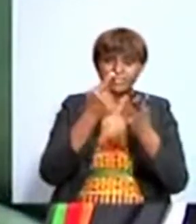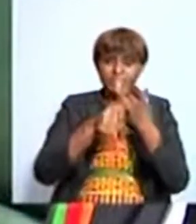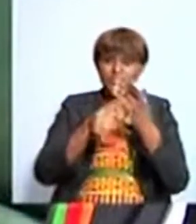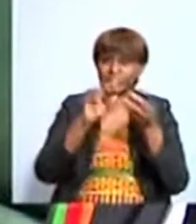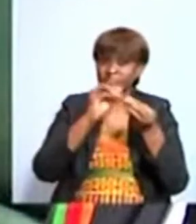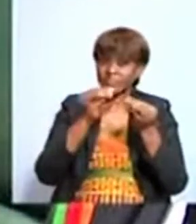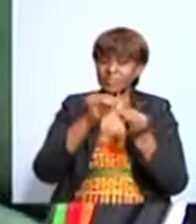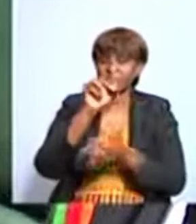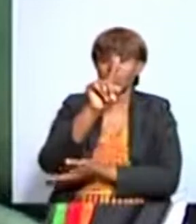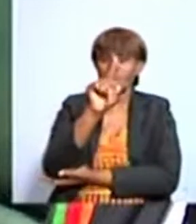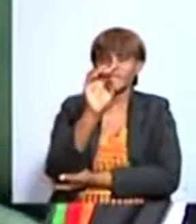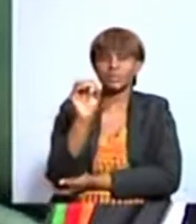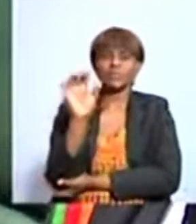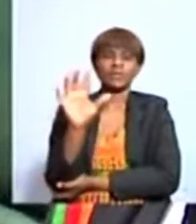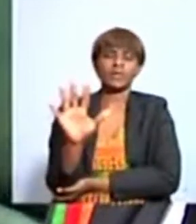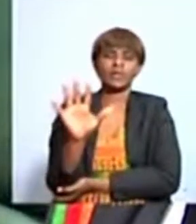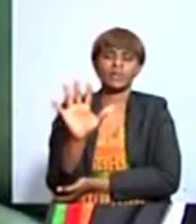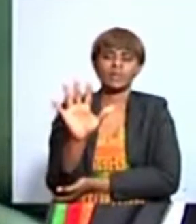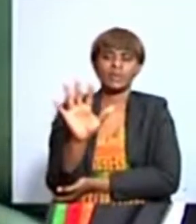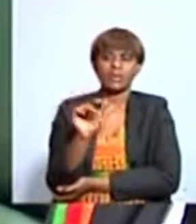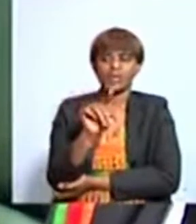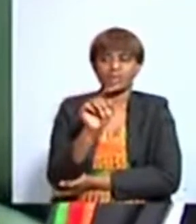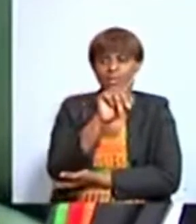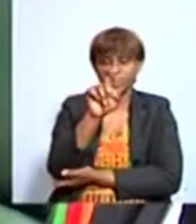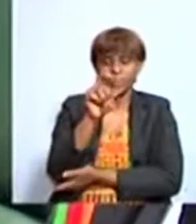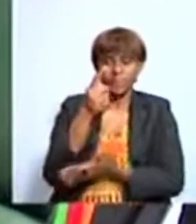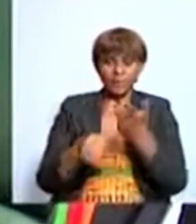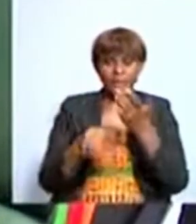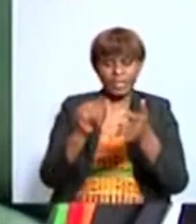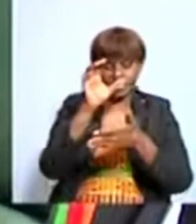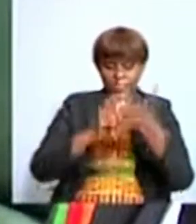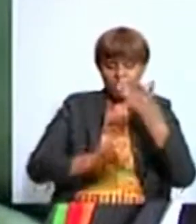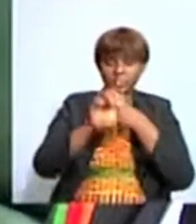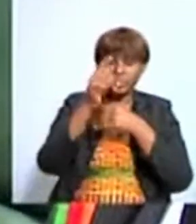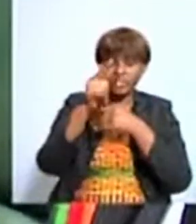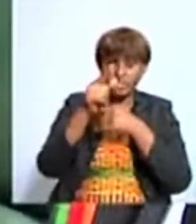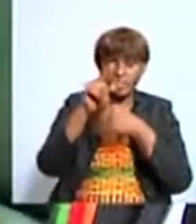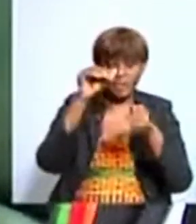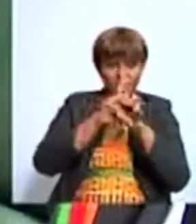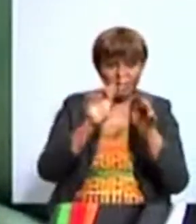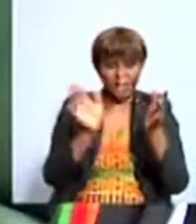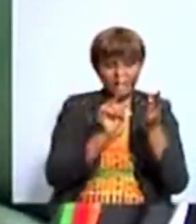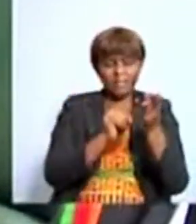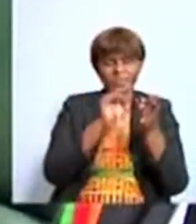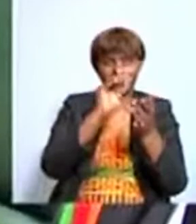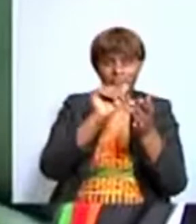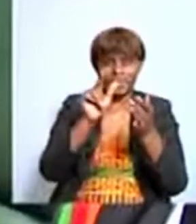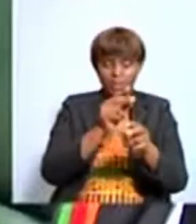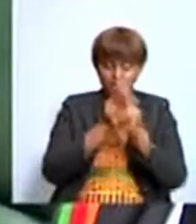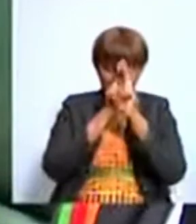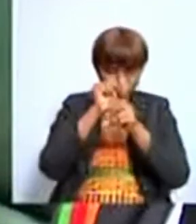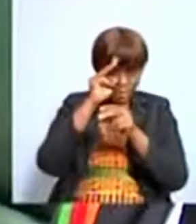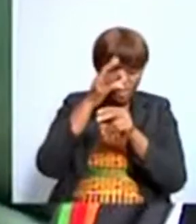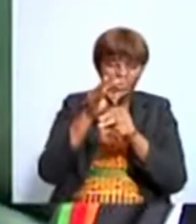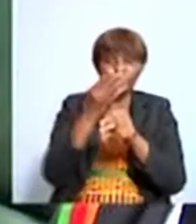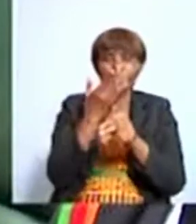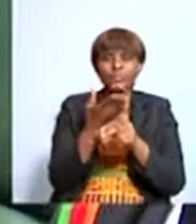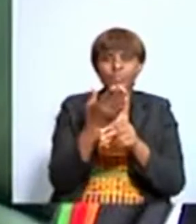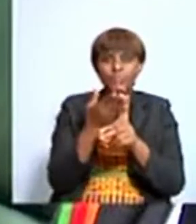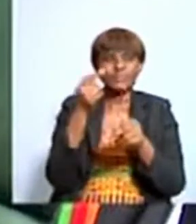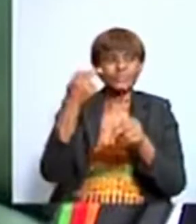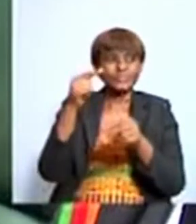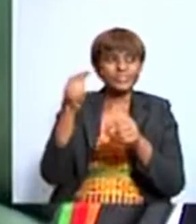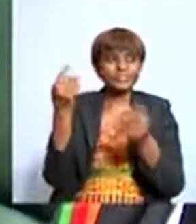section 105. The question is that clause 21 stands part of the bill. The Honorable Minister of